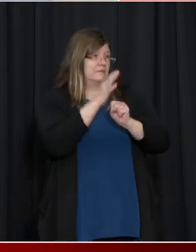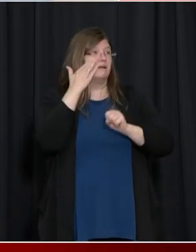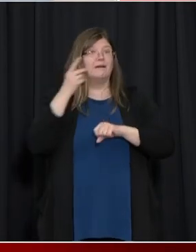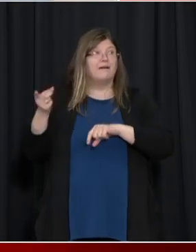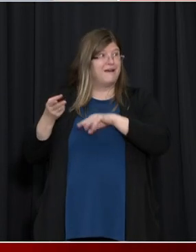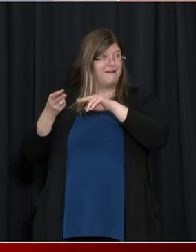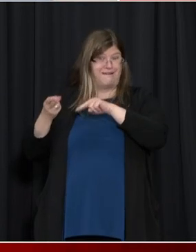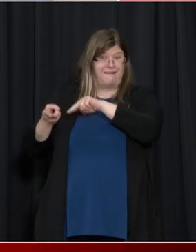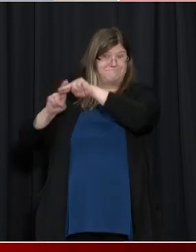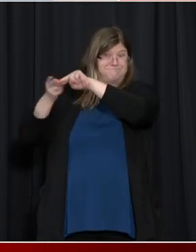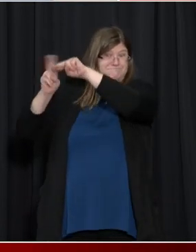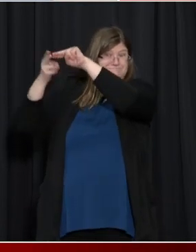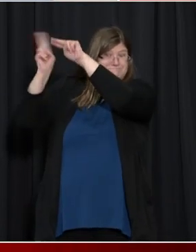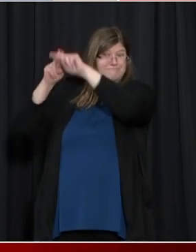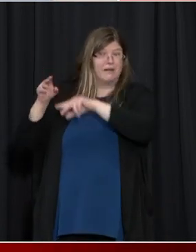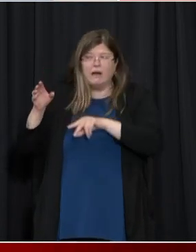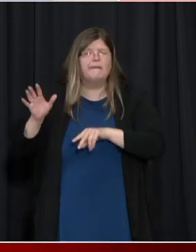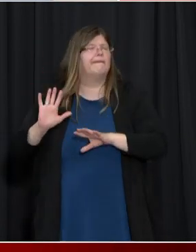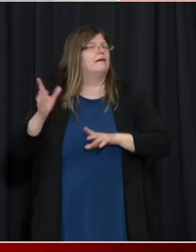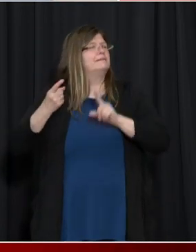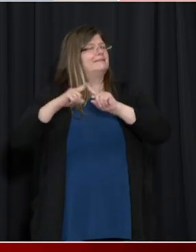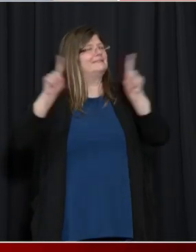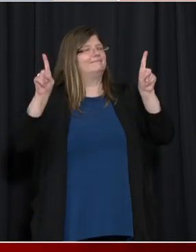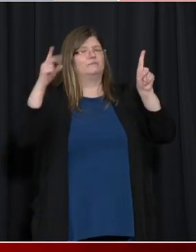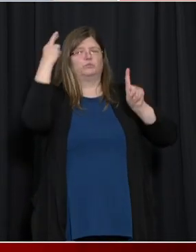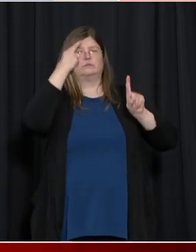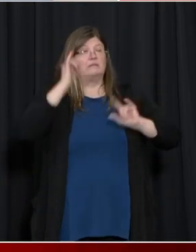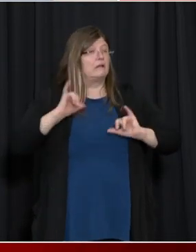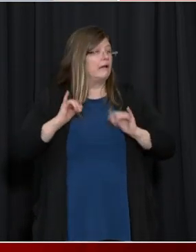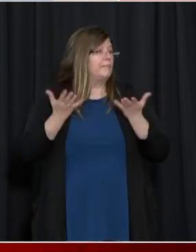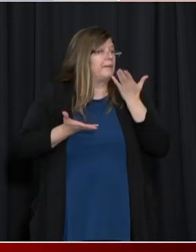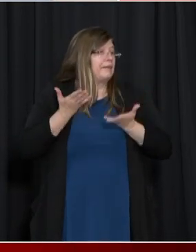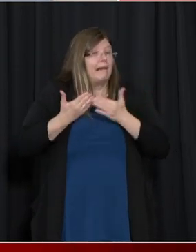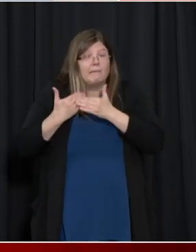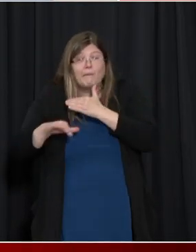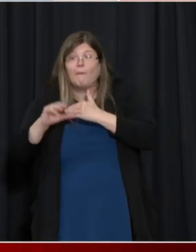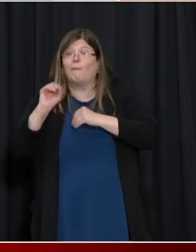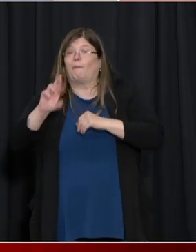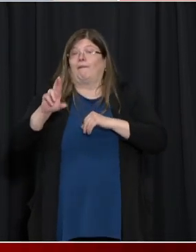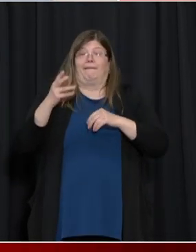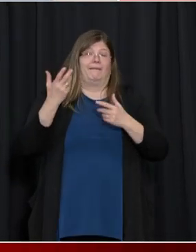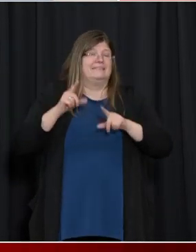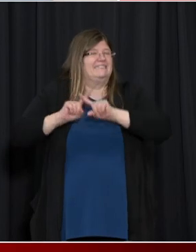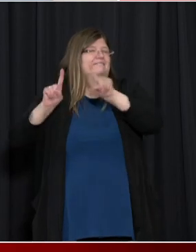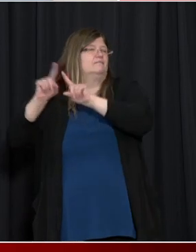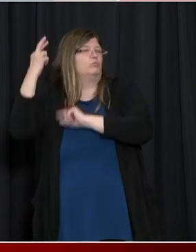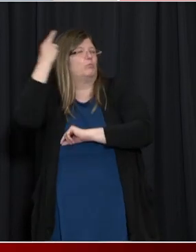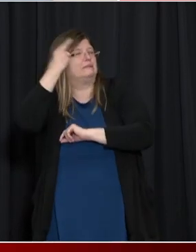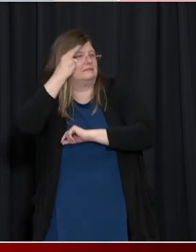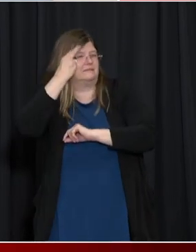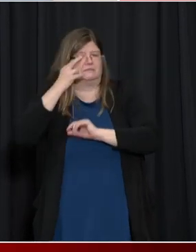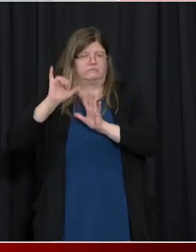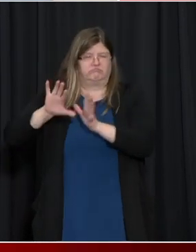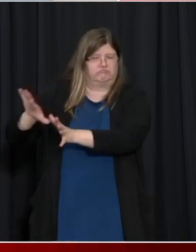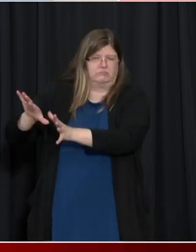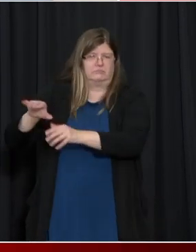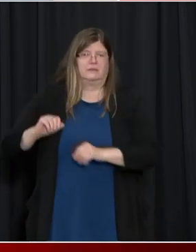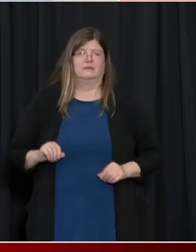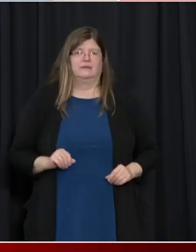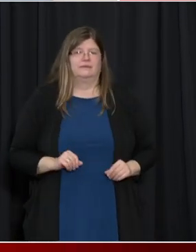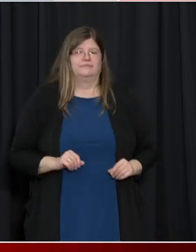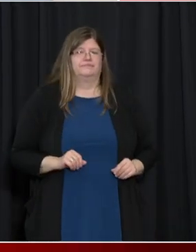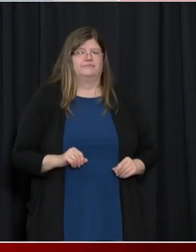we've been closely monitoring how the percent capacity across the health system changes as a function